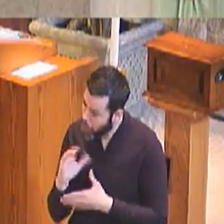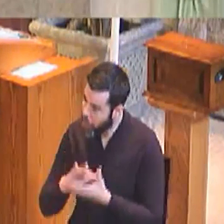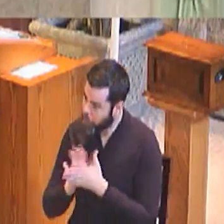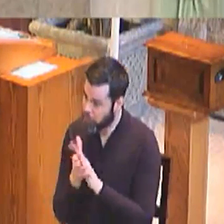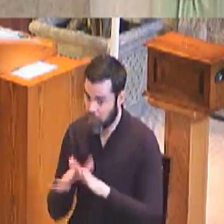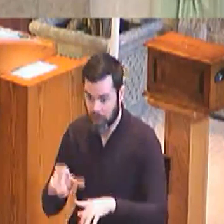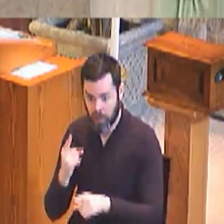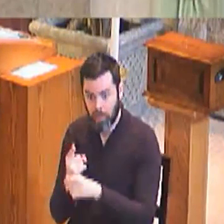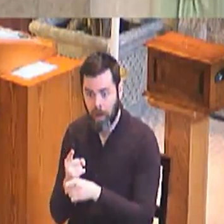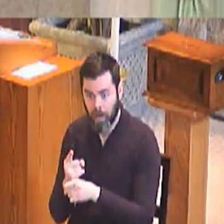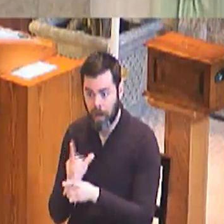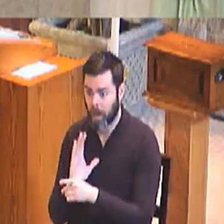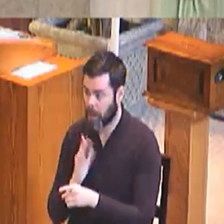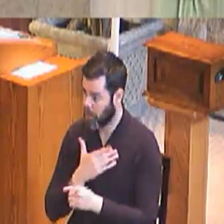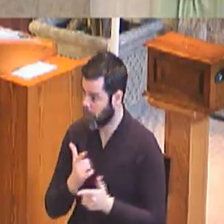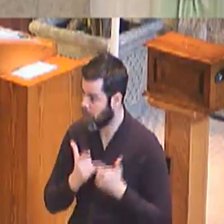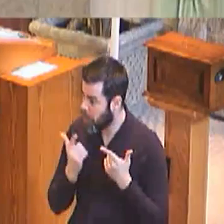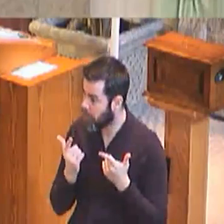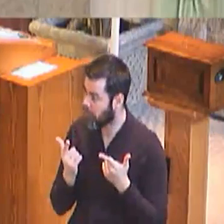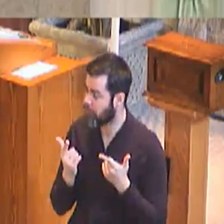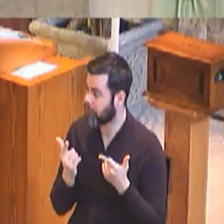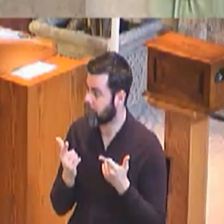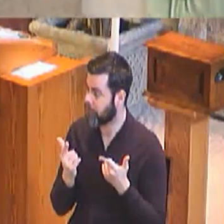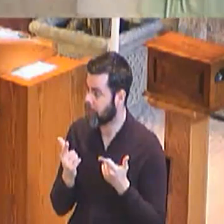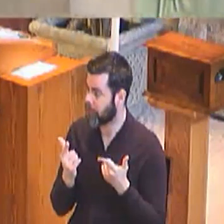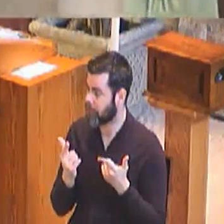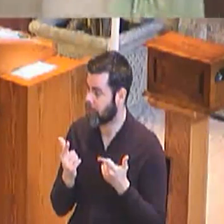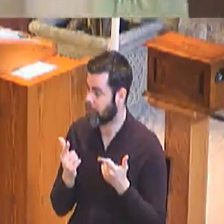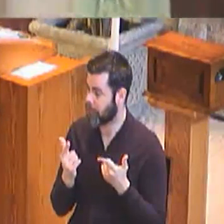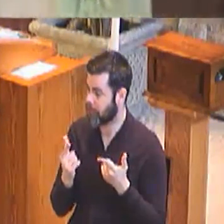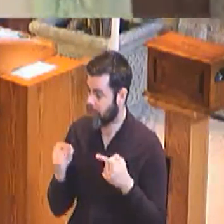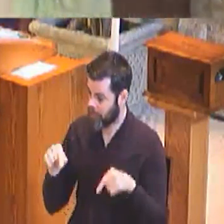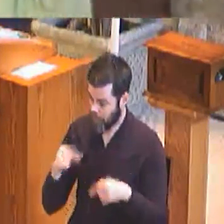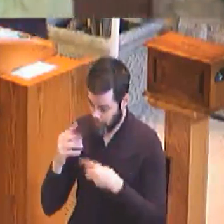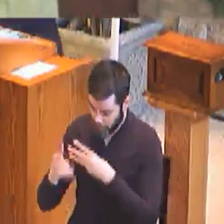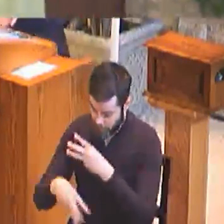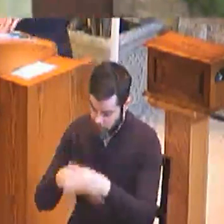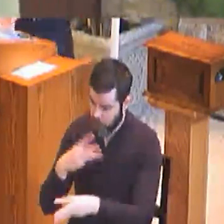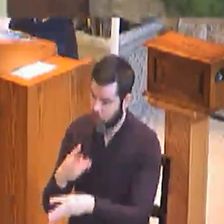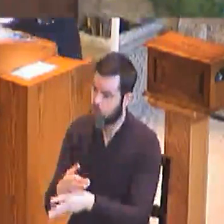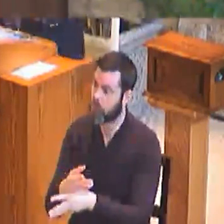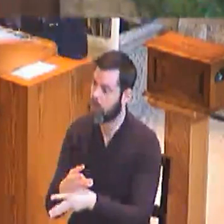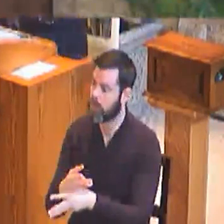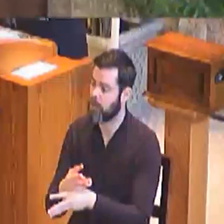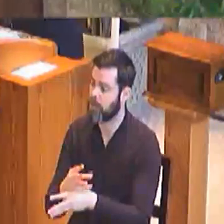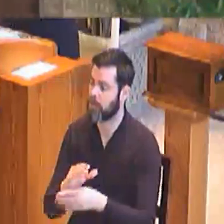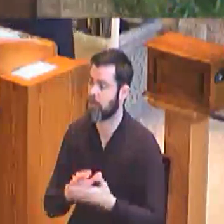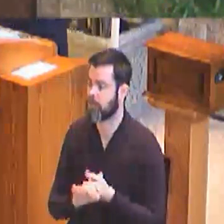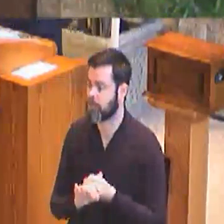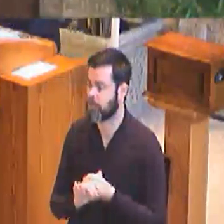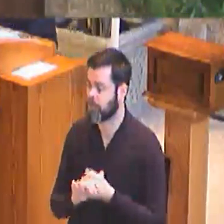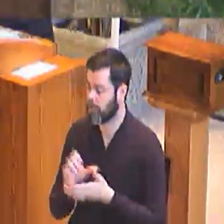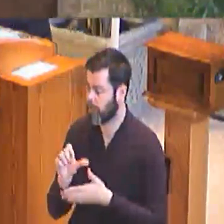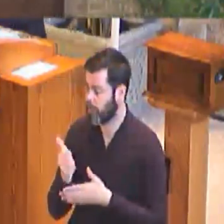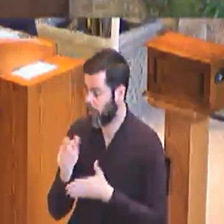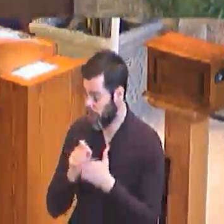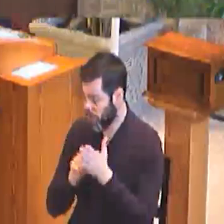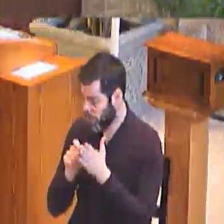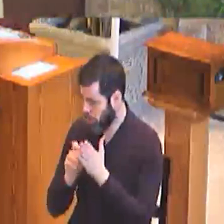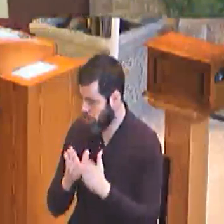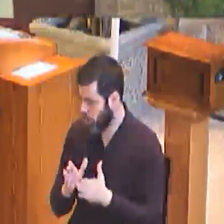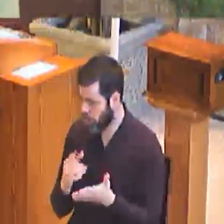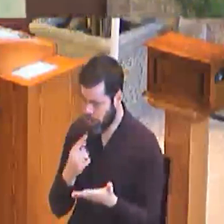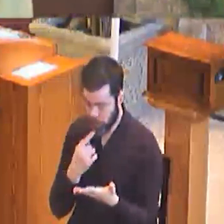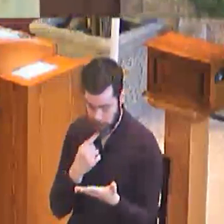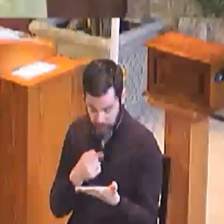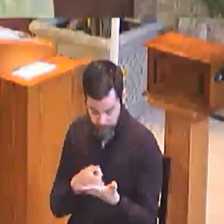our own life? We seek peace in this world. Thich Nhat Hanh writes this.